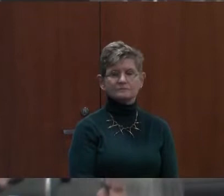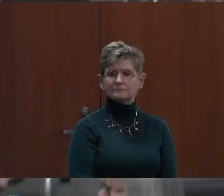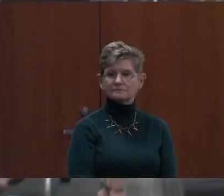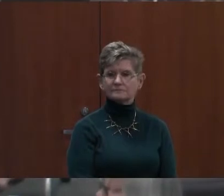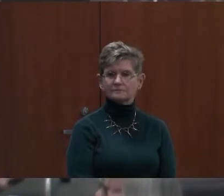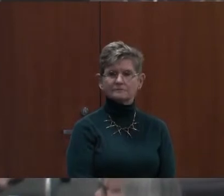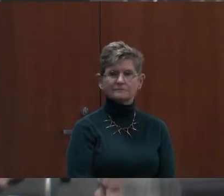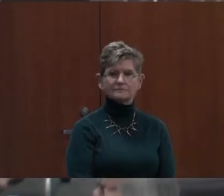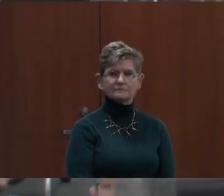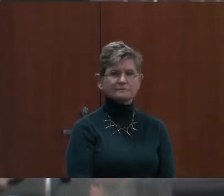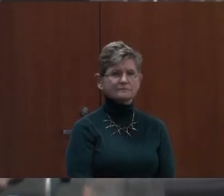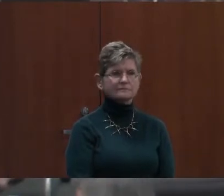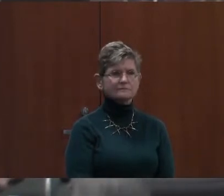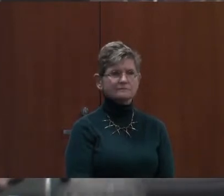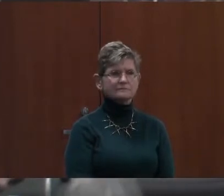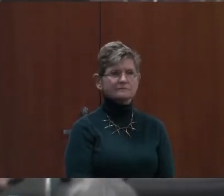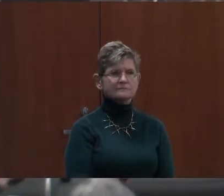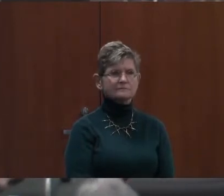that.